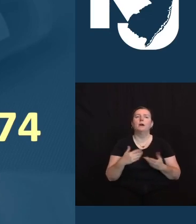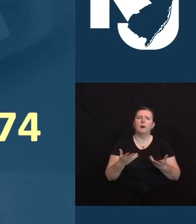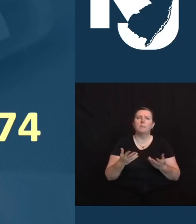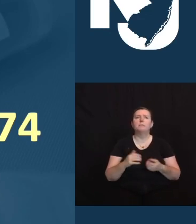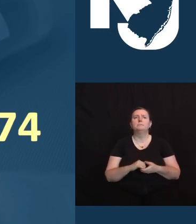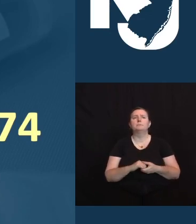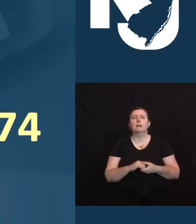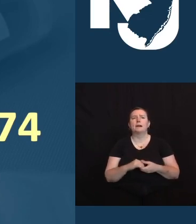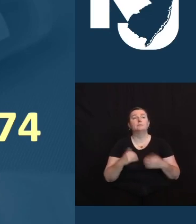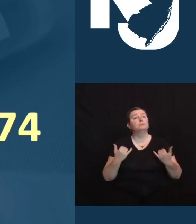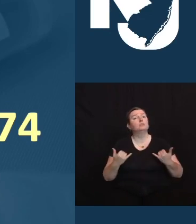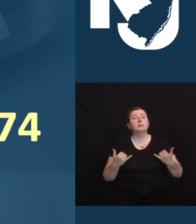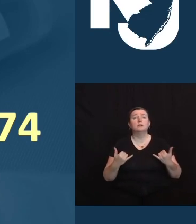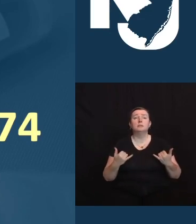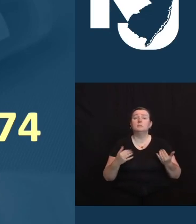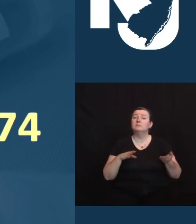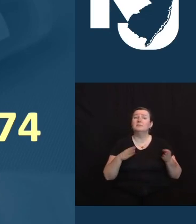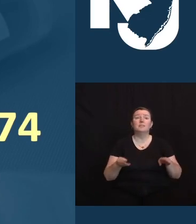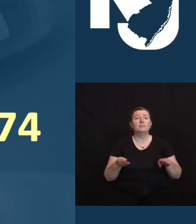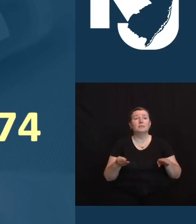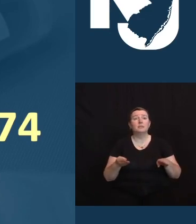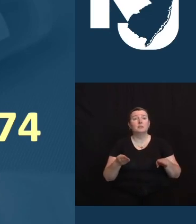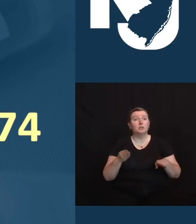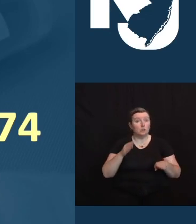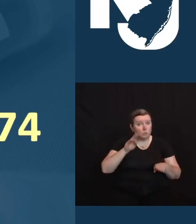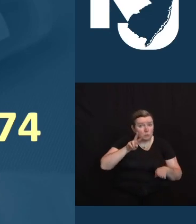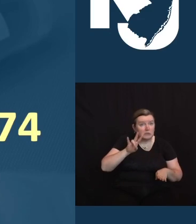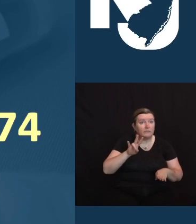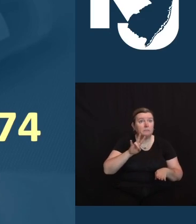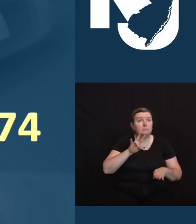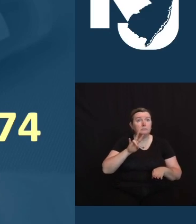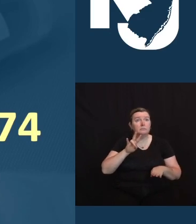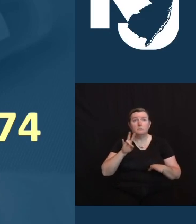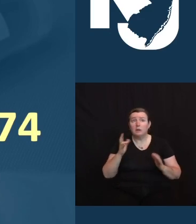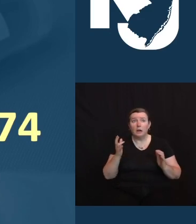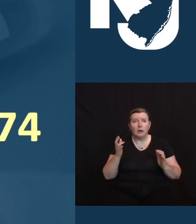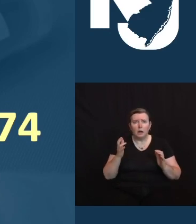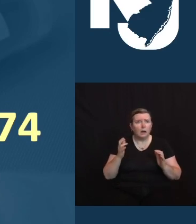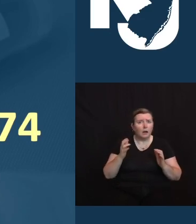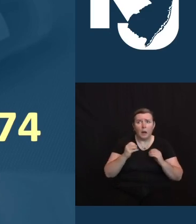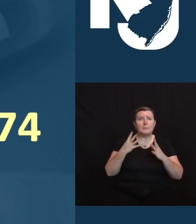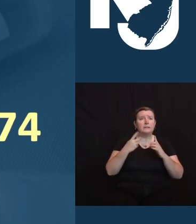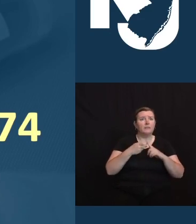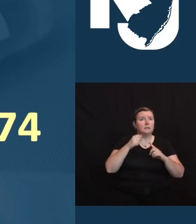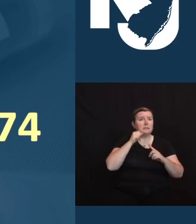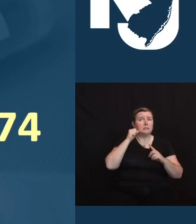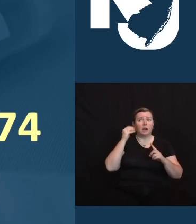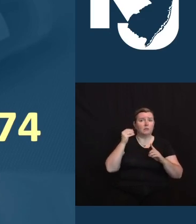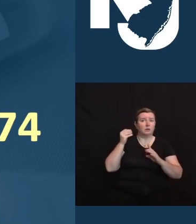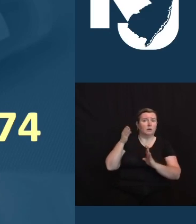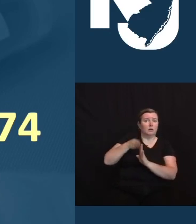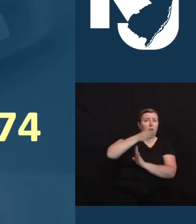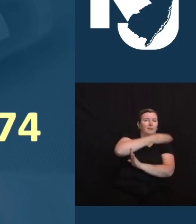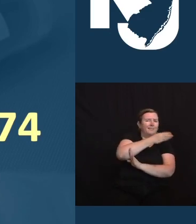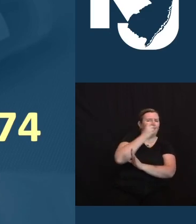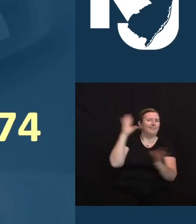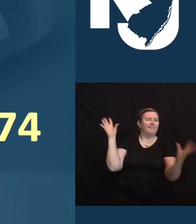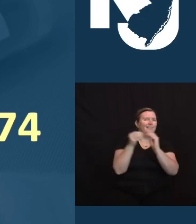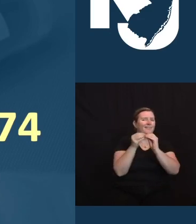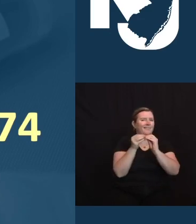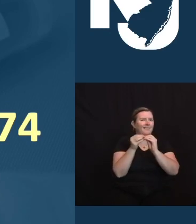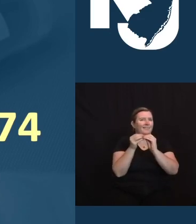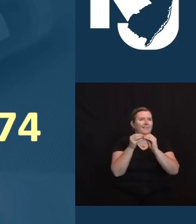day, what the build-up to that looks like. Again, we are proud of the accuracy, and we, if anything else, are going to err on the